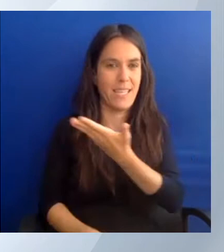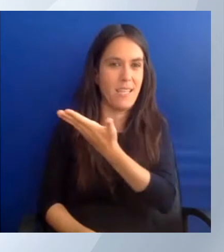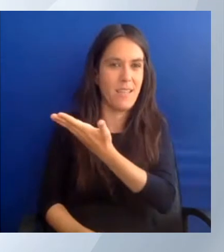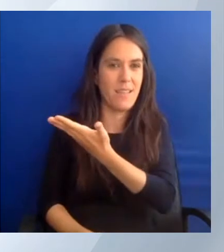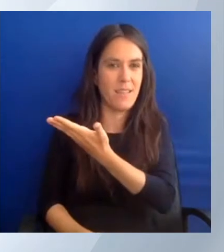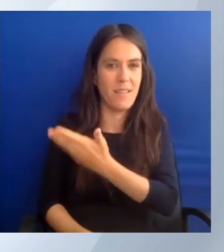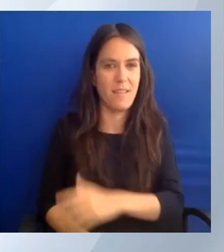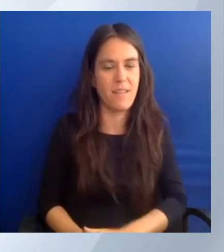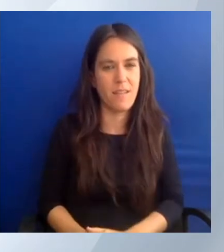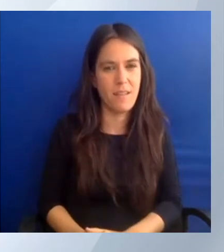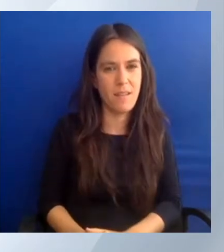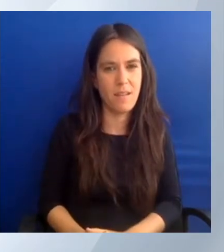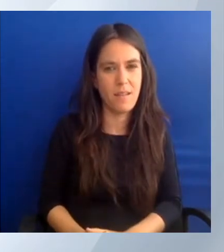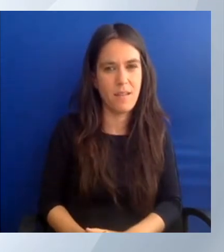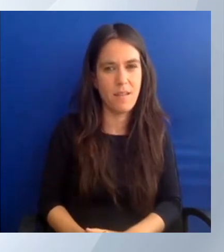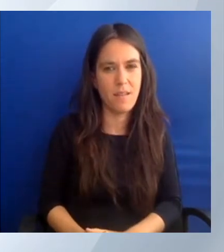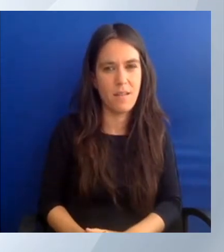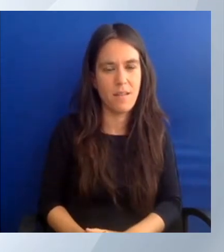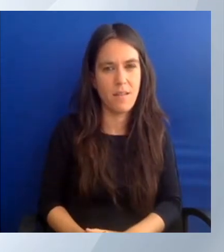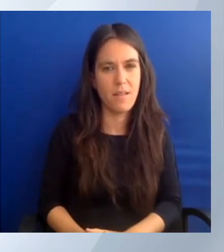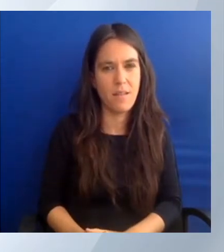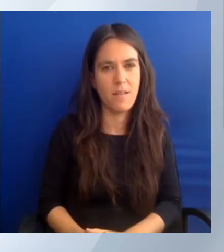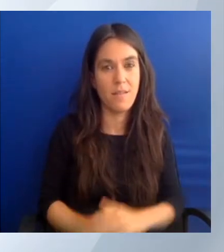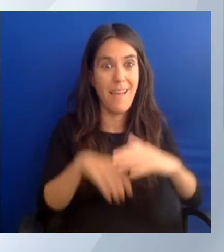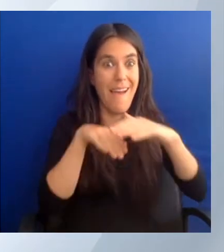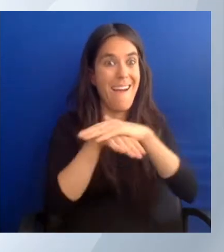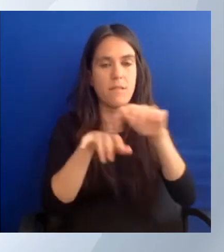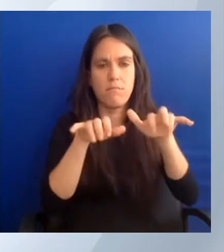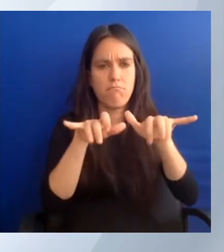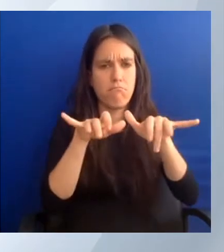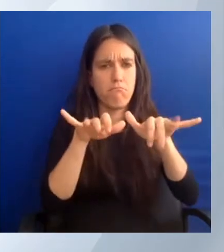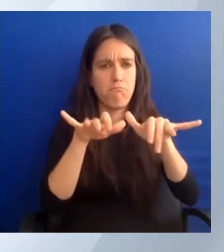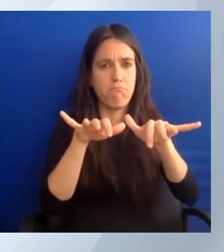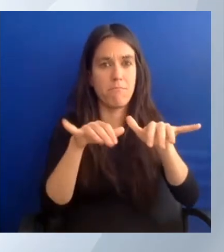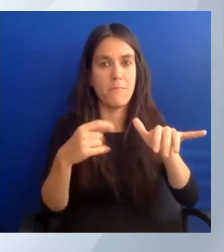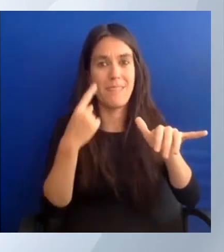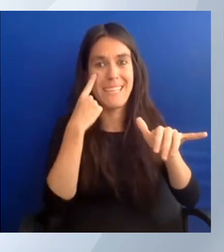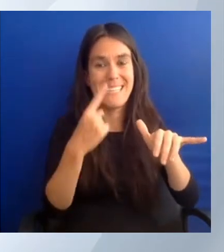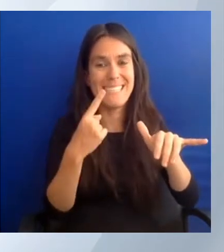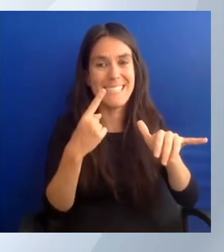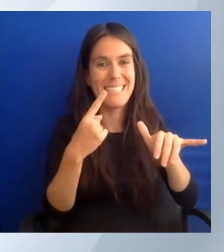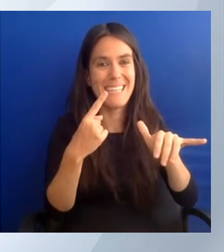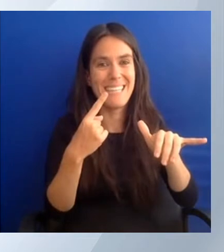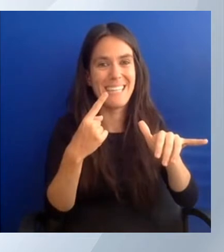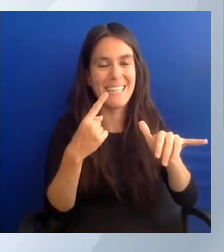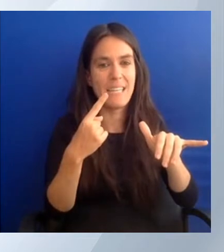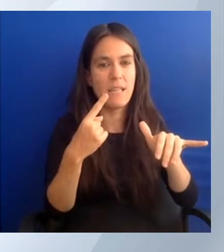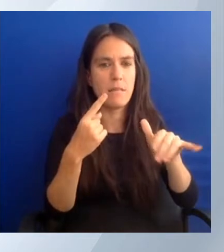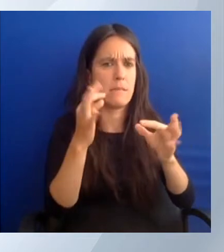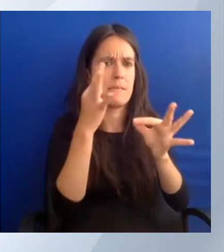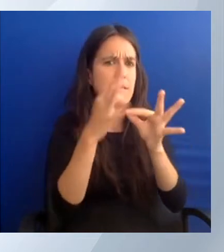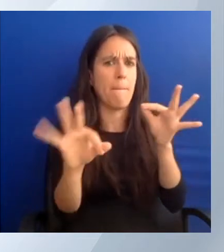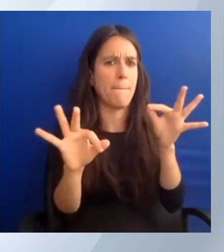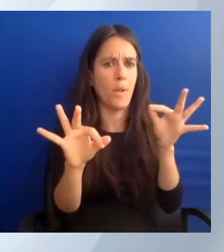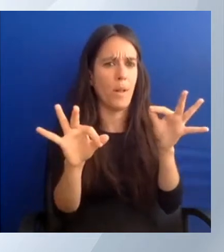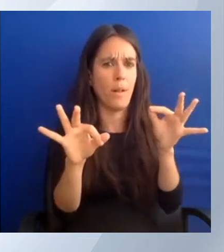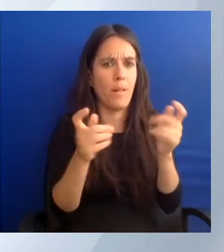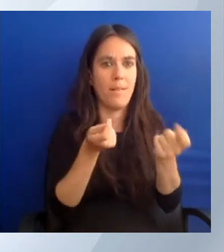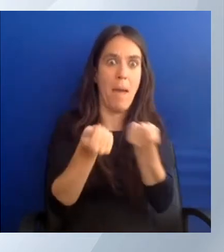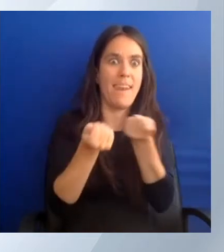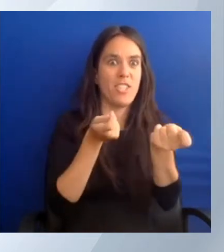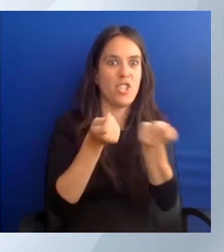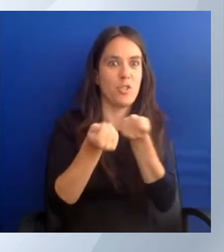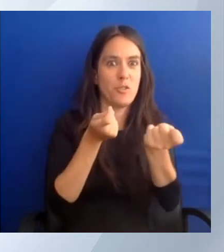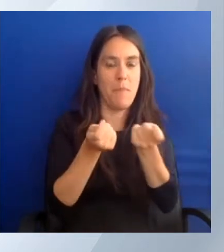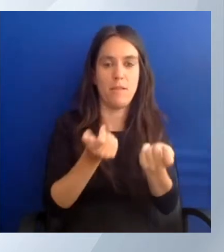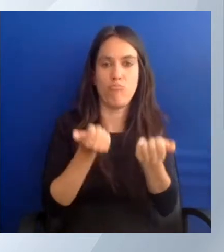and I will access it by using the key. So you can see that how simple state management is provided by